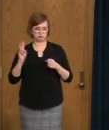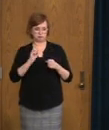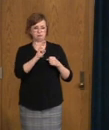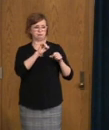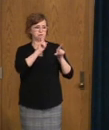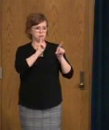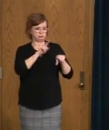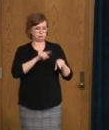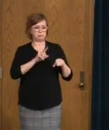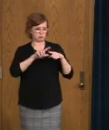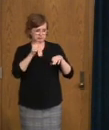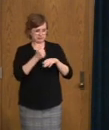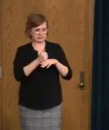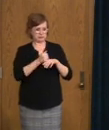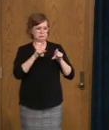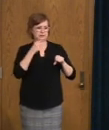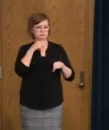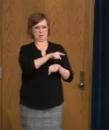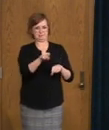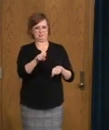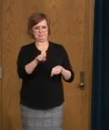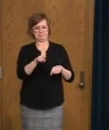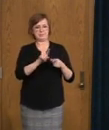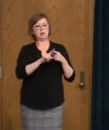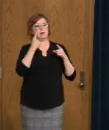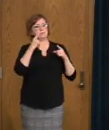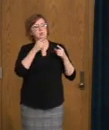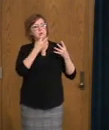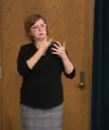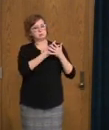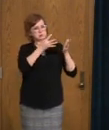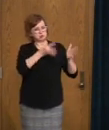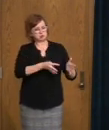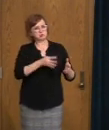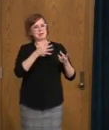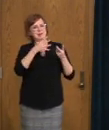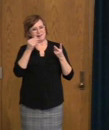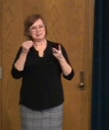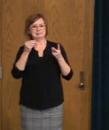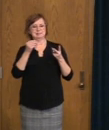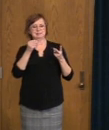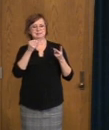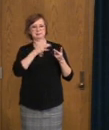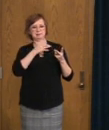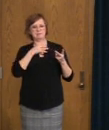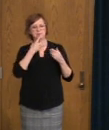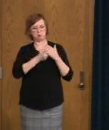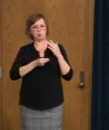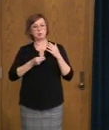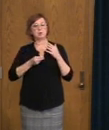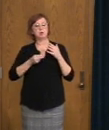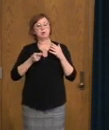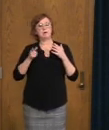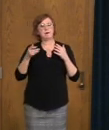testing regime for the staff and the inmates through mobile testing in most cases.